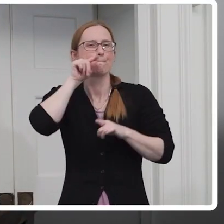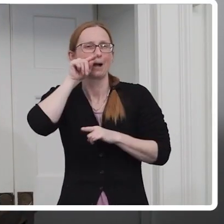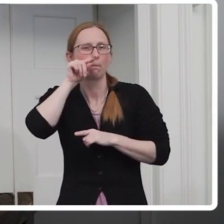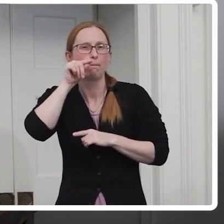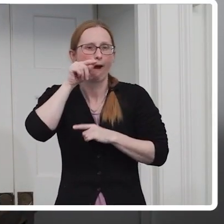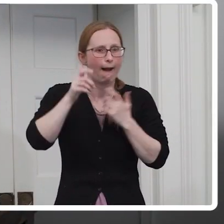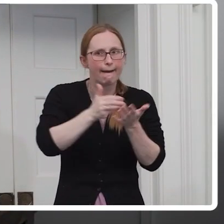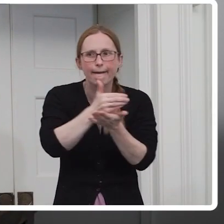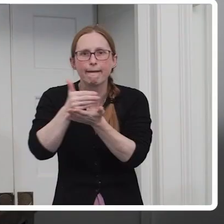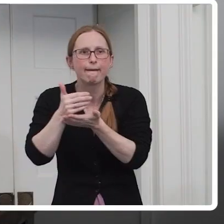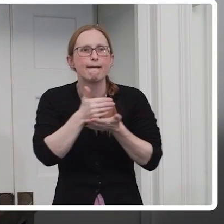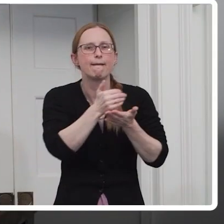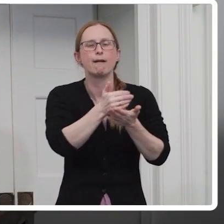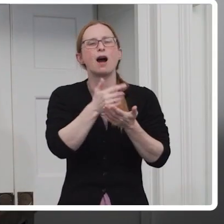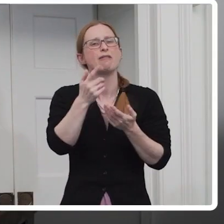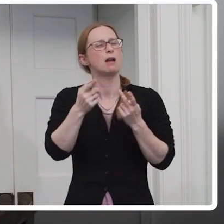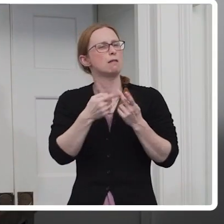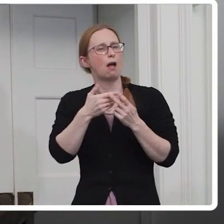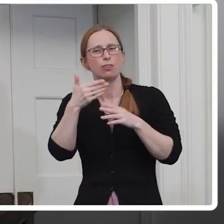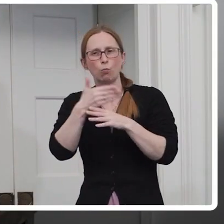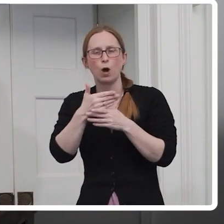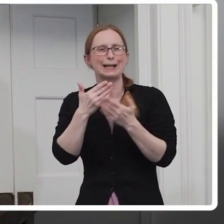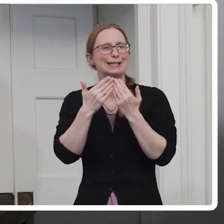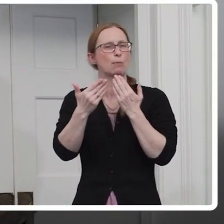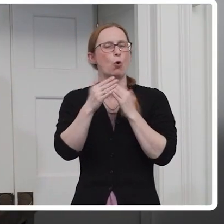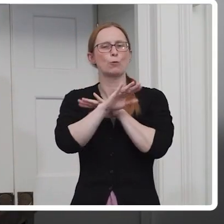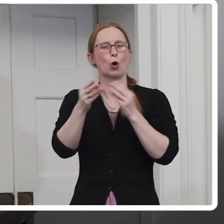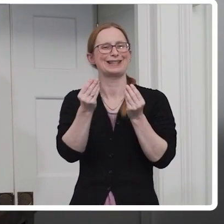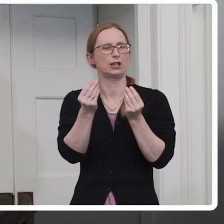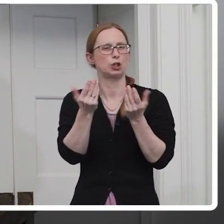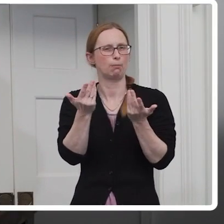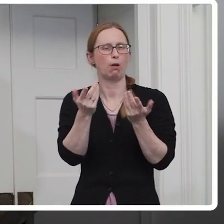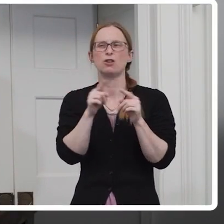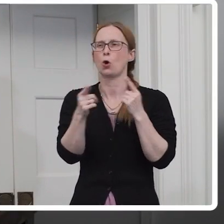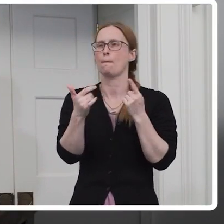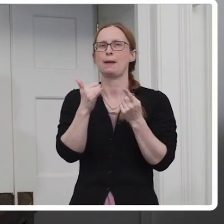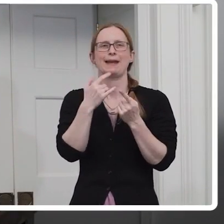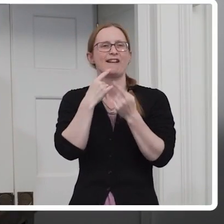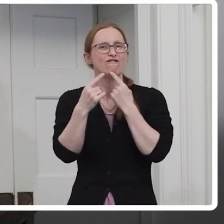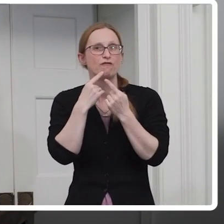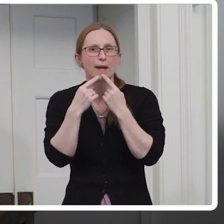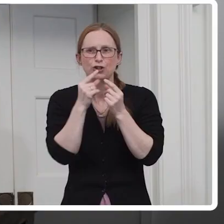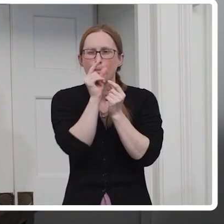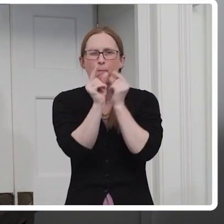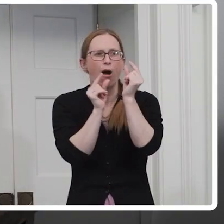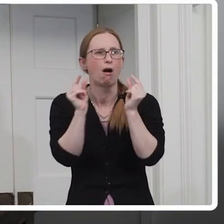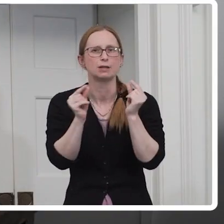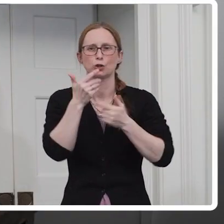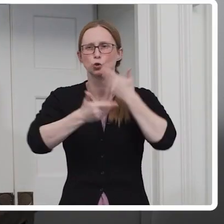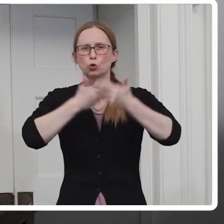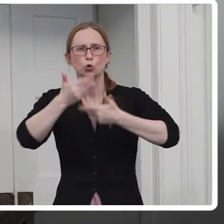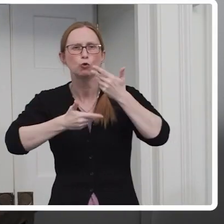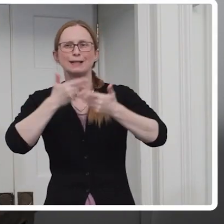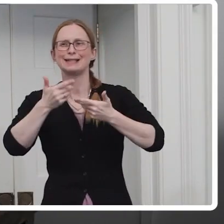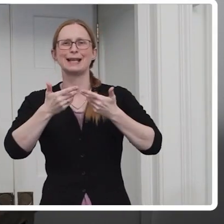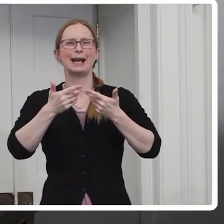kind of magpie way. But we've also got others that are dealing with the more intangible. So you've got fragments of information and storytelling